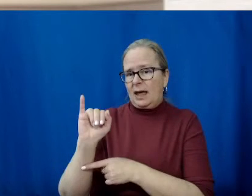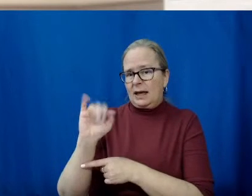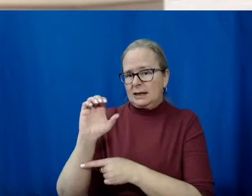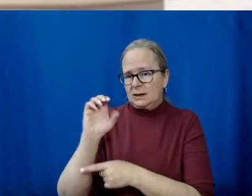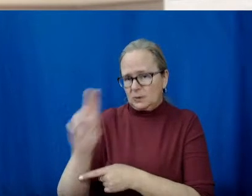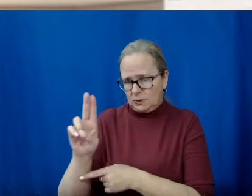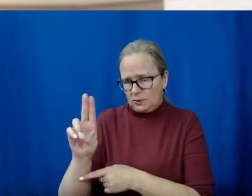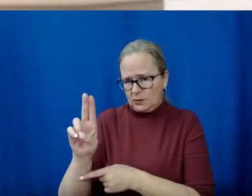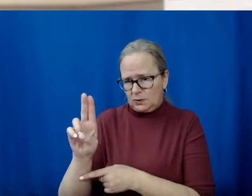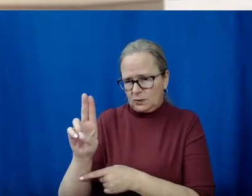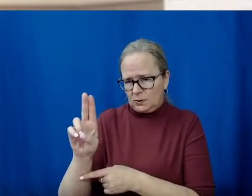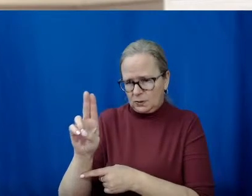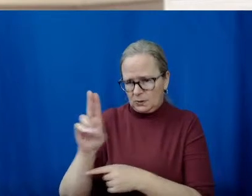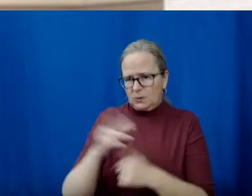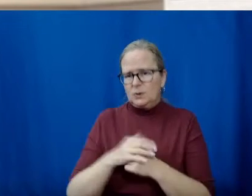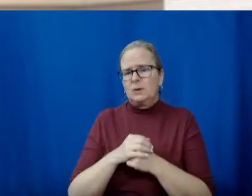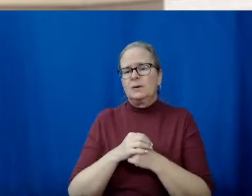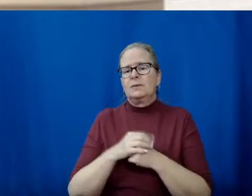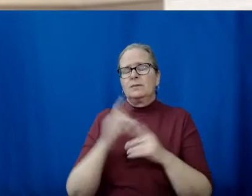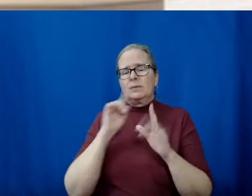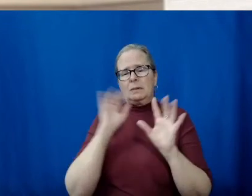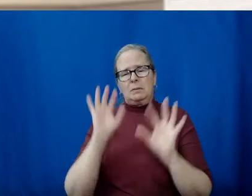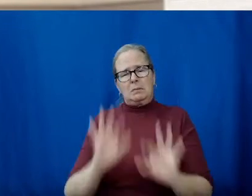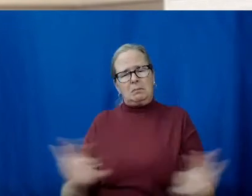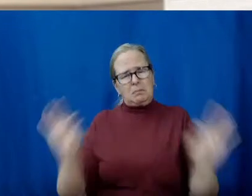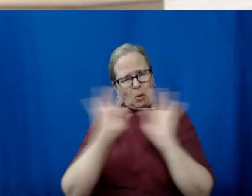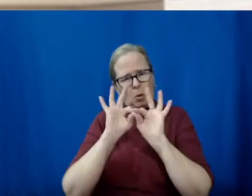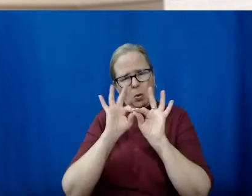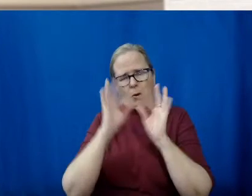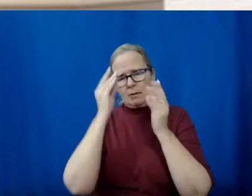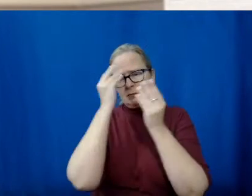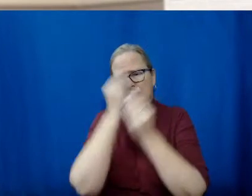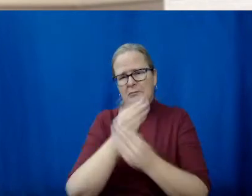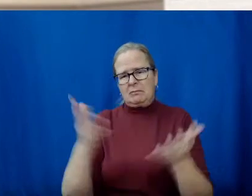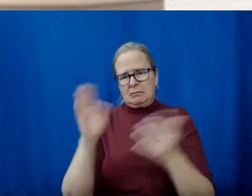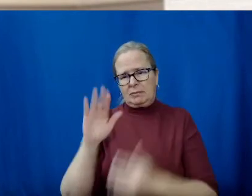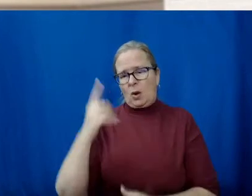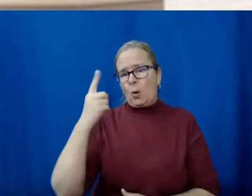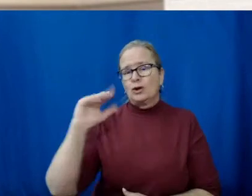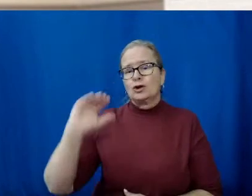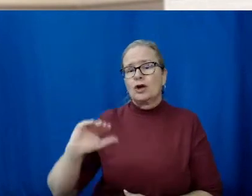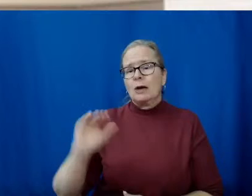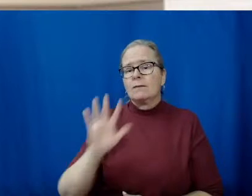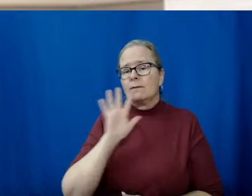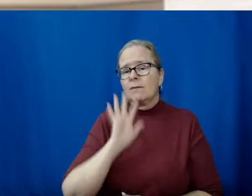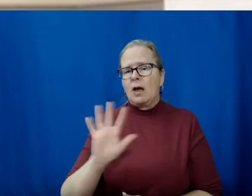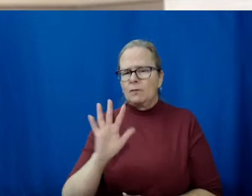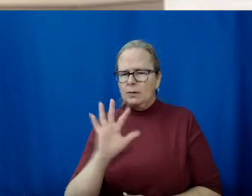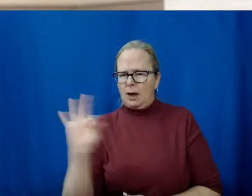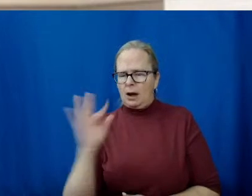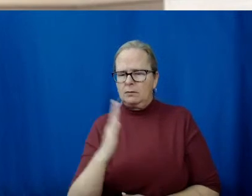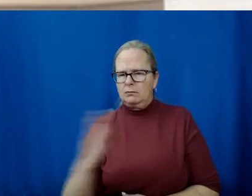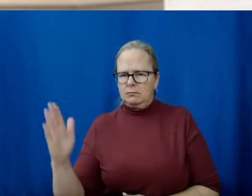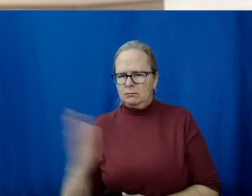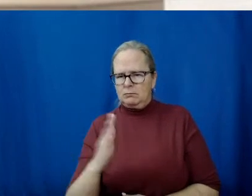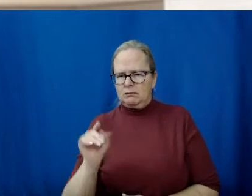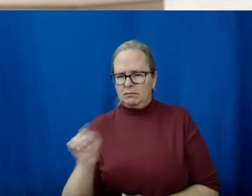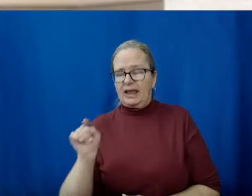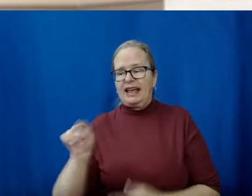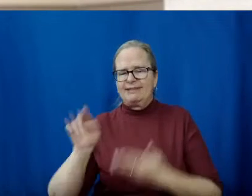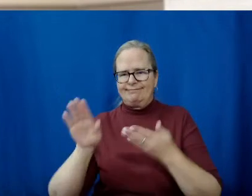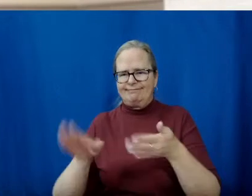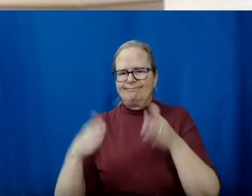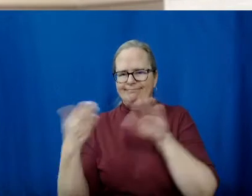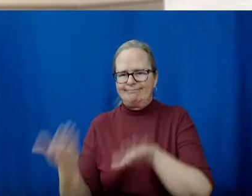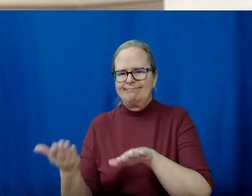mention the death of a child aged 5 to 9. That would be the 3rd pediatric death since the beginning of the year.